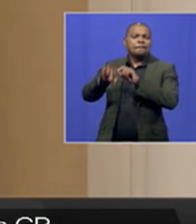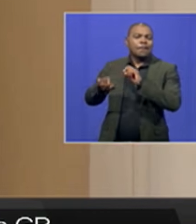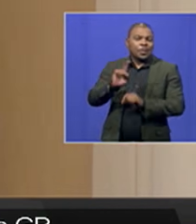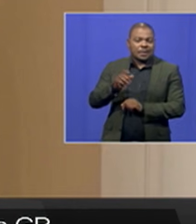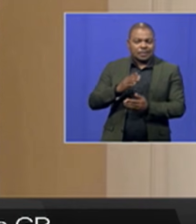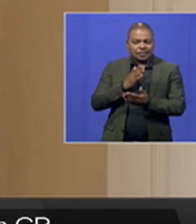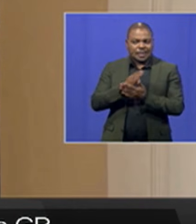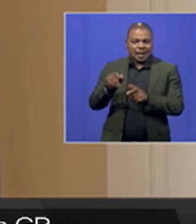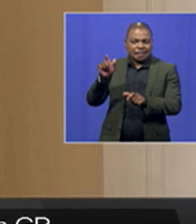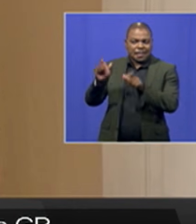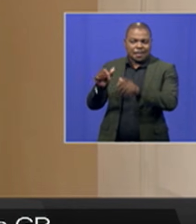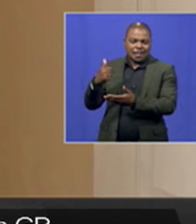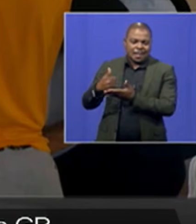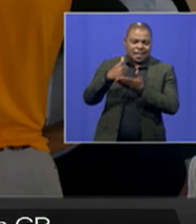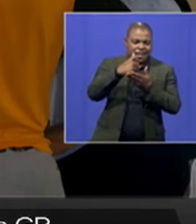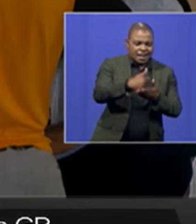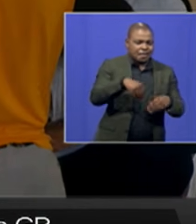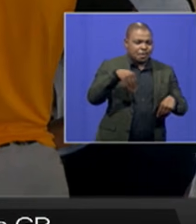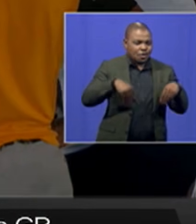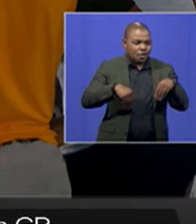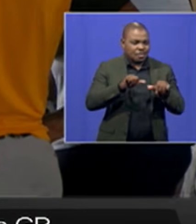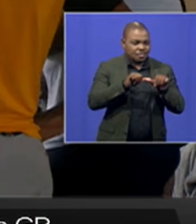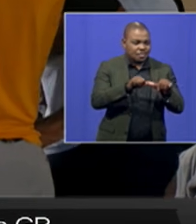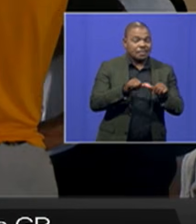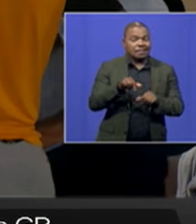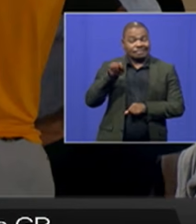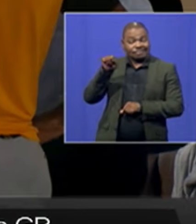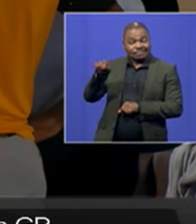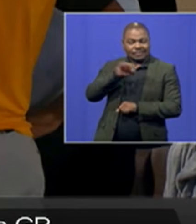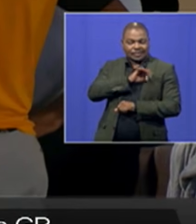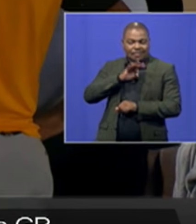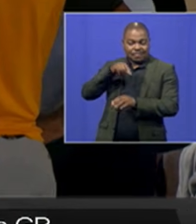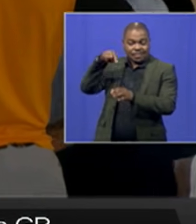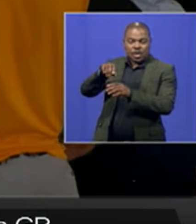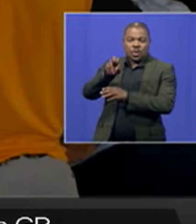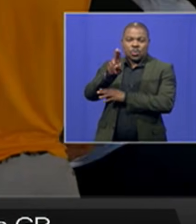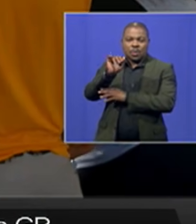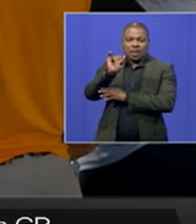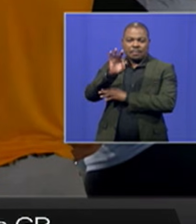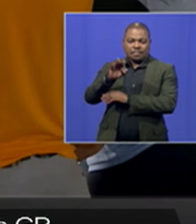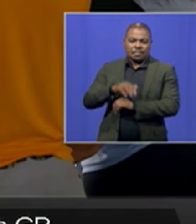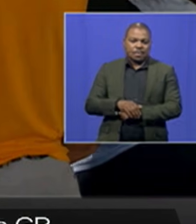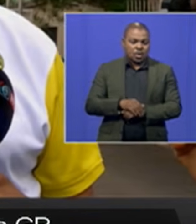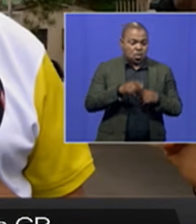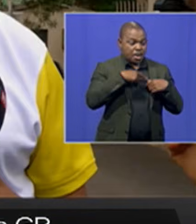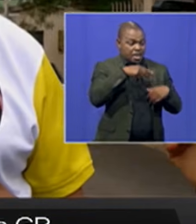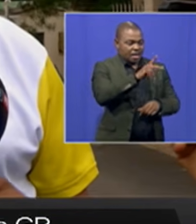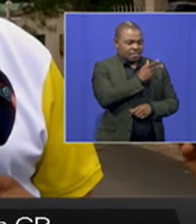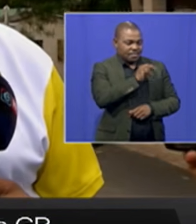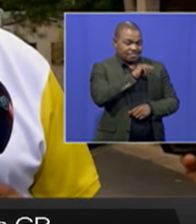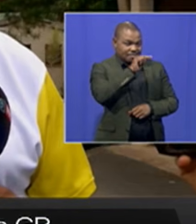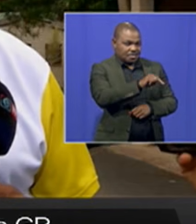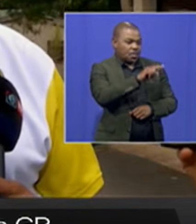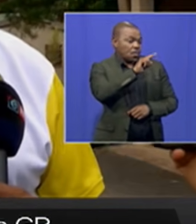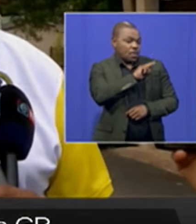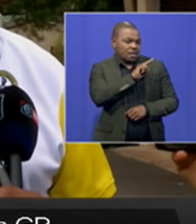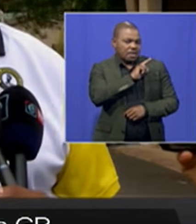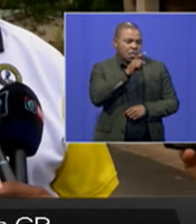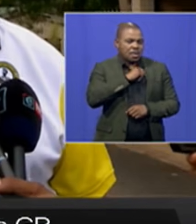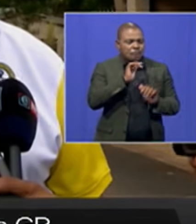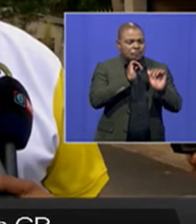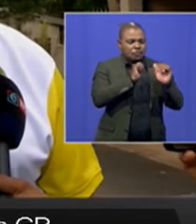ba thusitseng hore morero ona o tswele pele ke basebetsi ba UIF. We are here in Scottsburg because we are